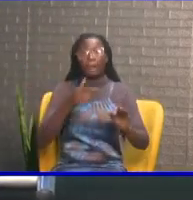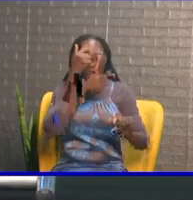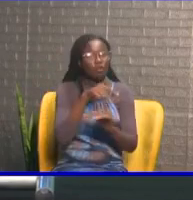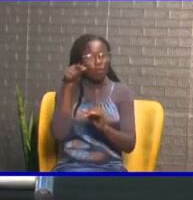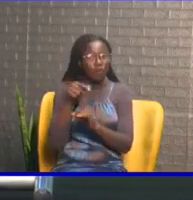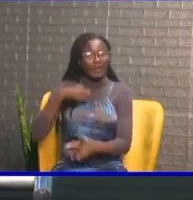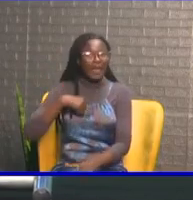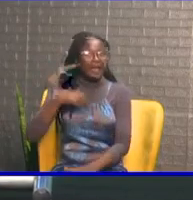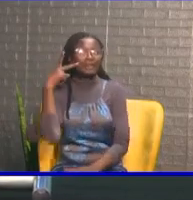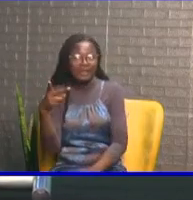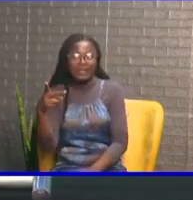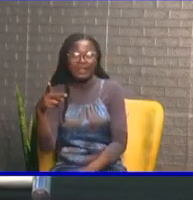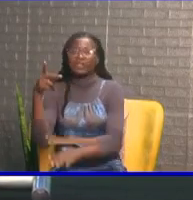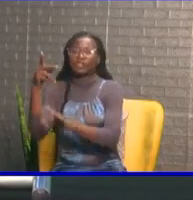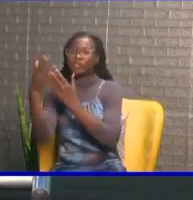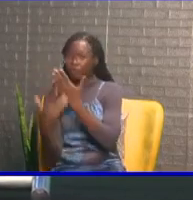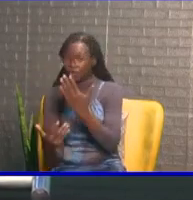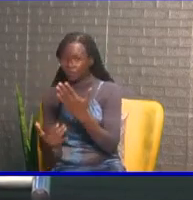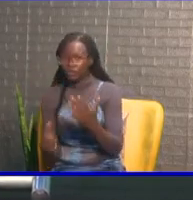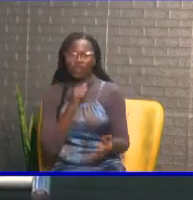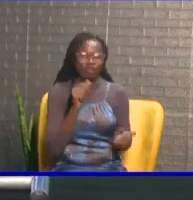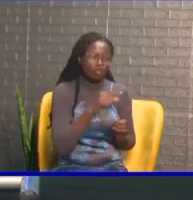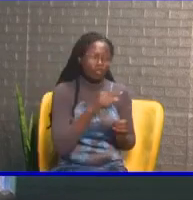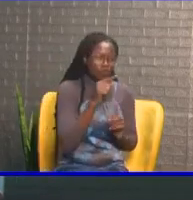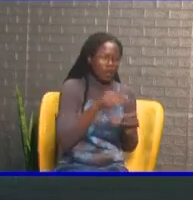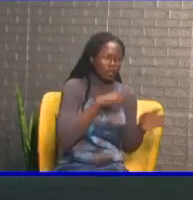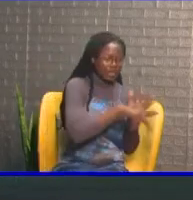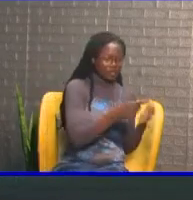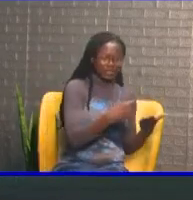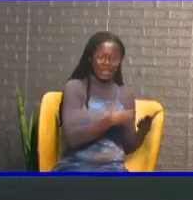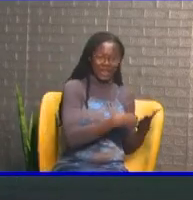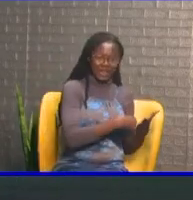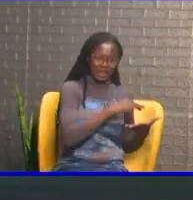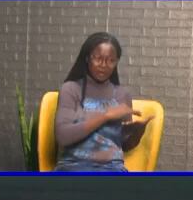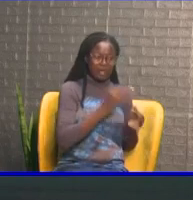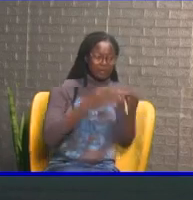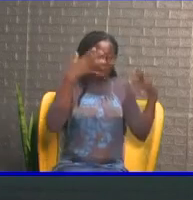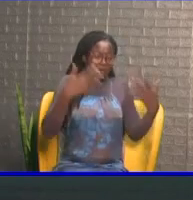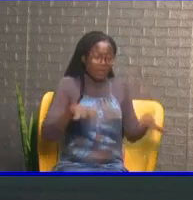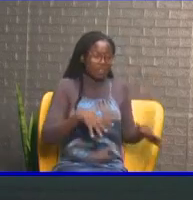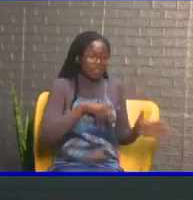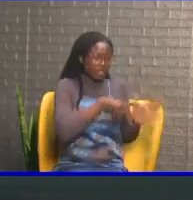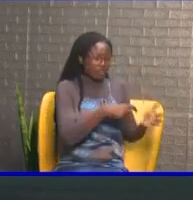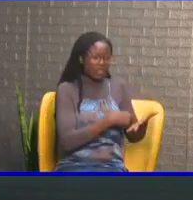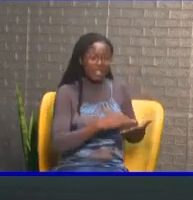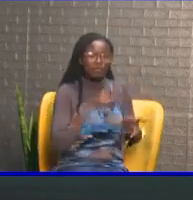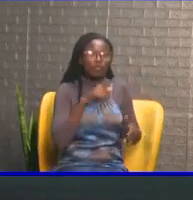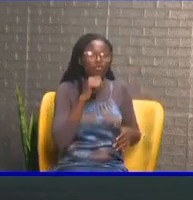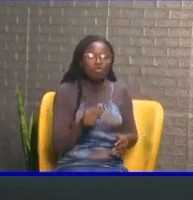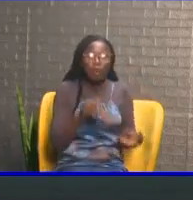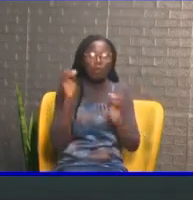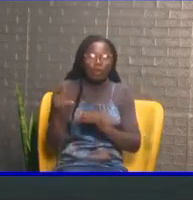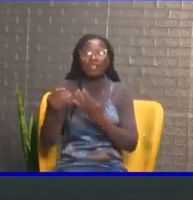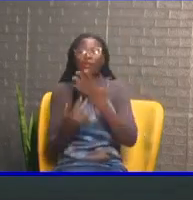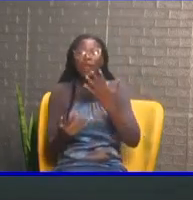Do you get what I'm saying here? So if you kill the lamb and you didn't apply the blood, the angel of death will come in.